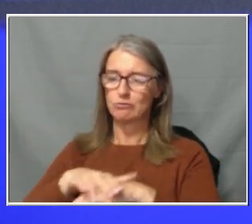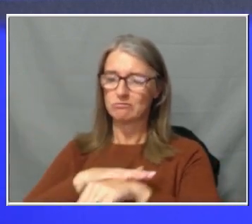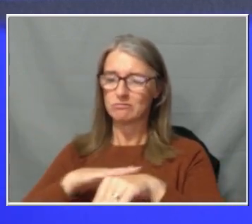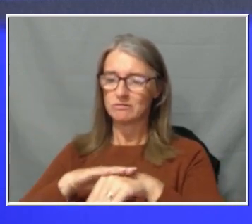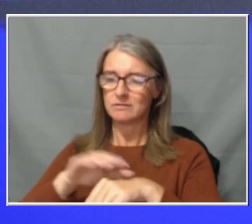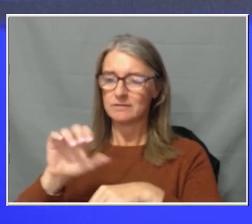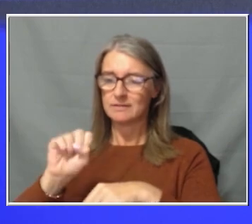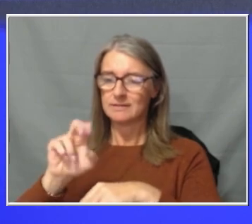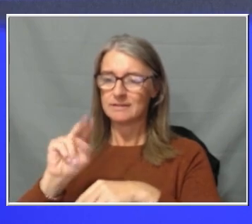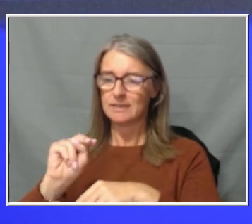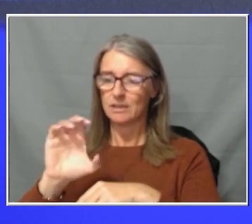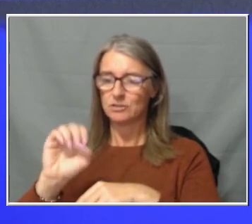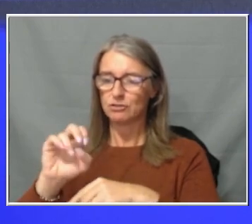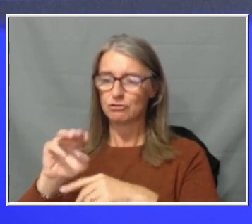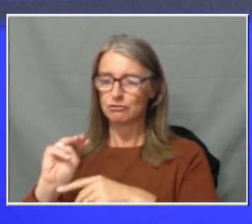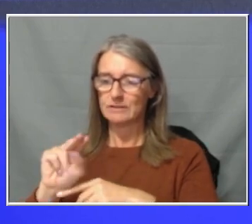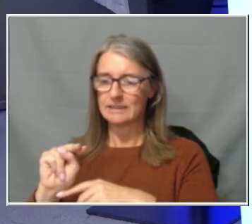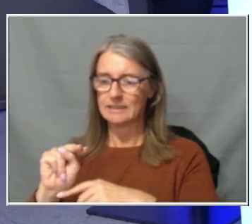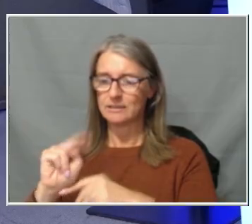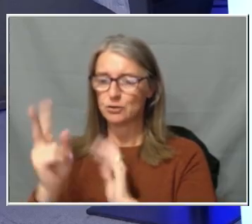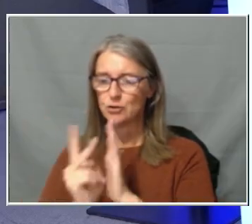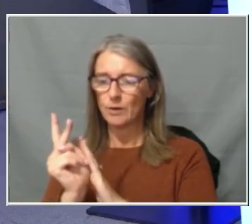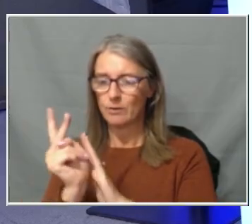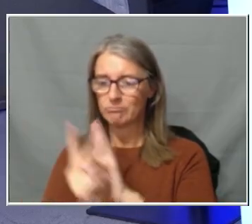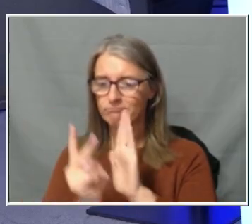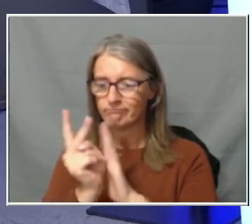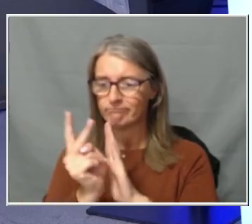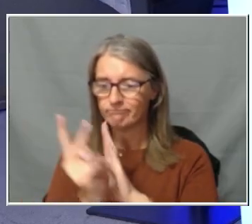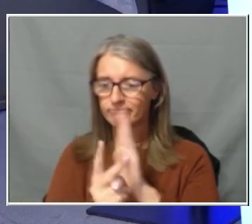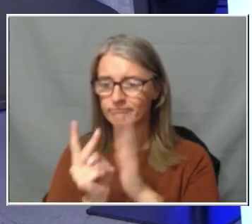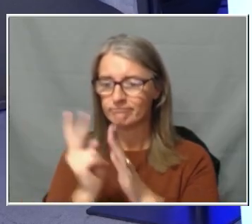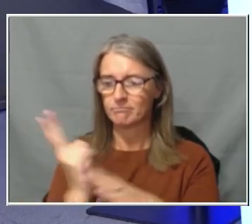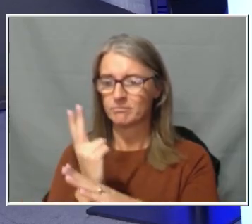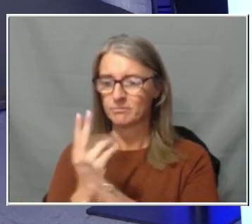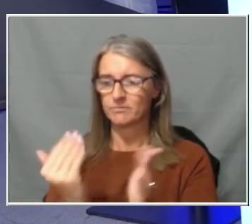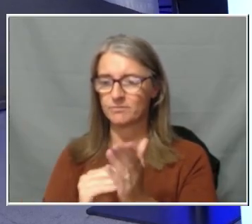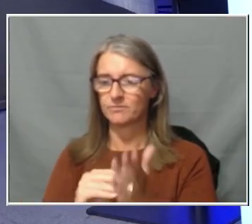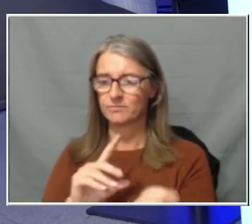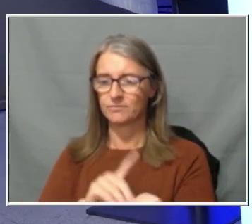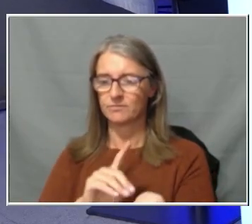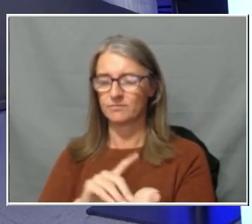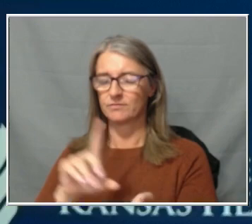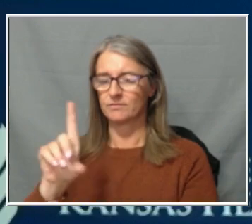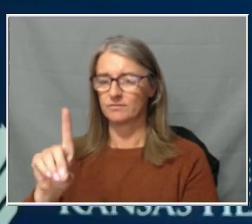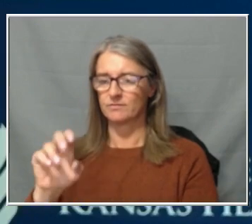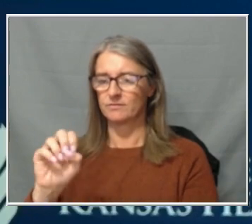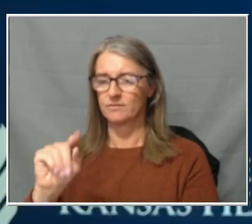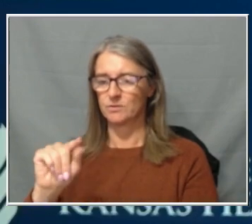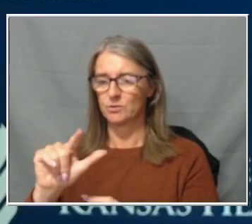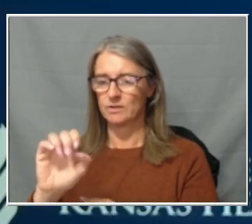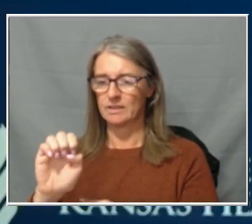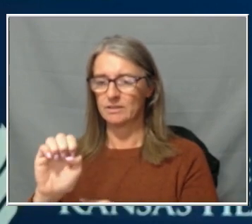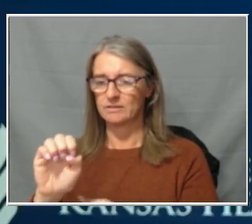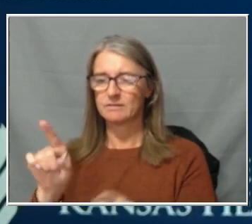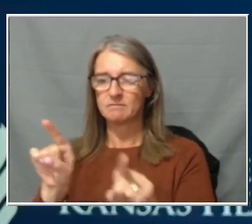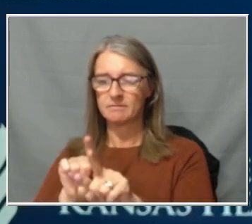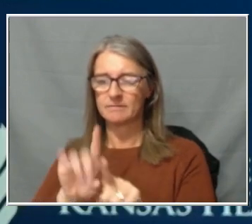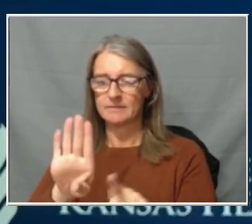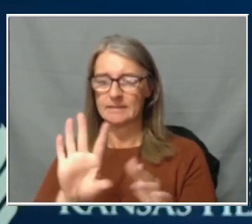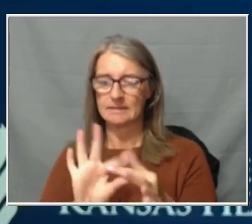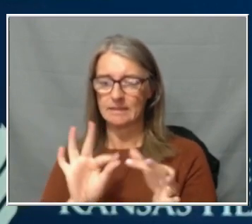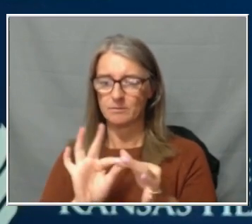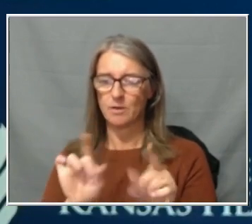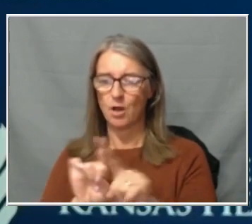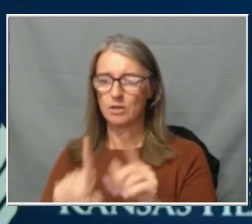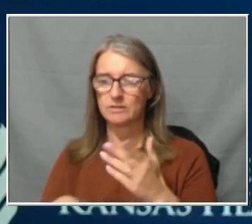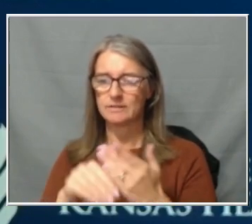out and have fun, and then 2 hours later, reapply it. Sounds simple. Dr. Doolittle. I would echo some of Dr. Selby's comments, but also